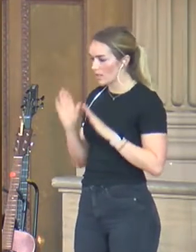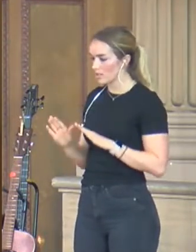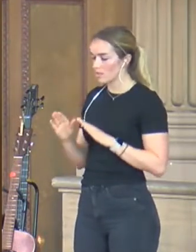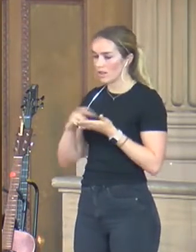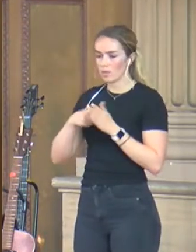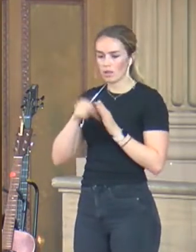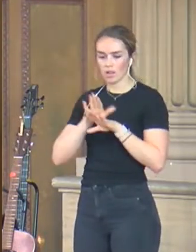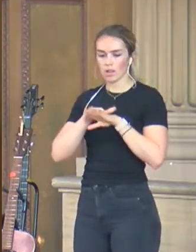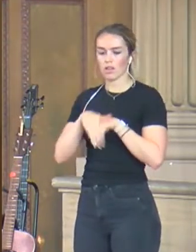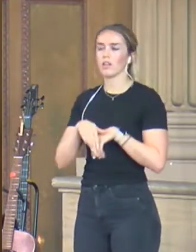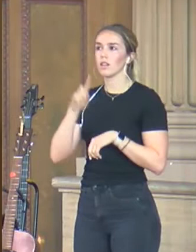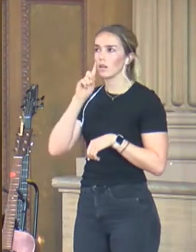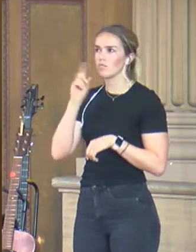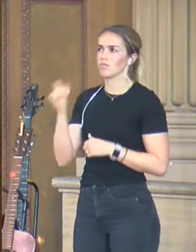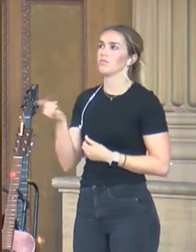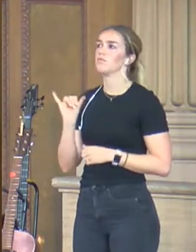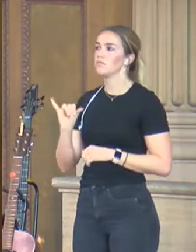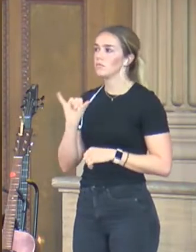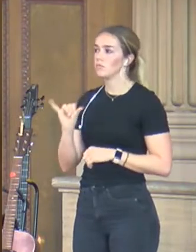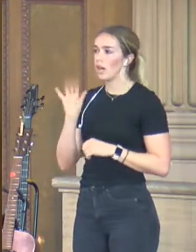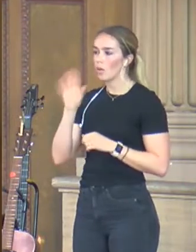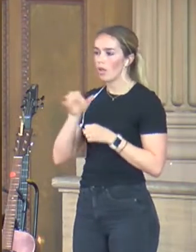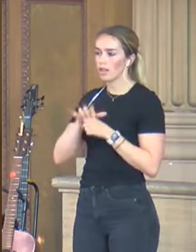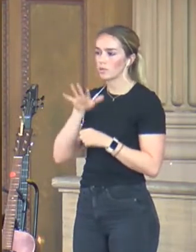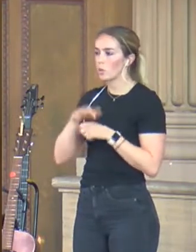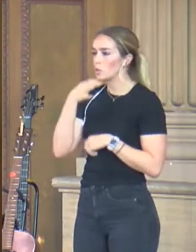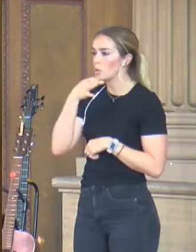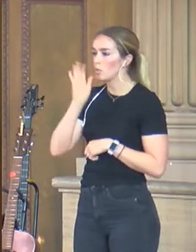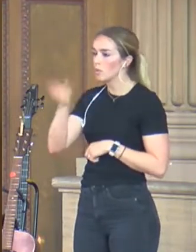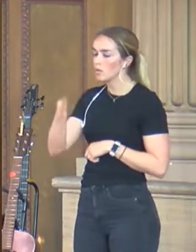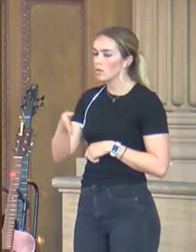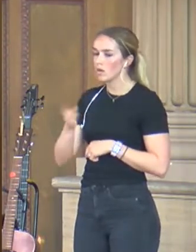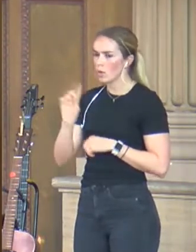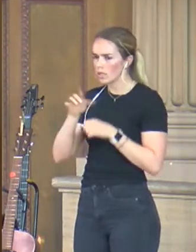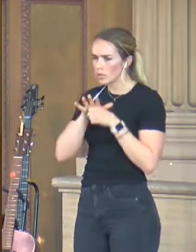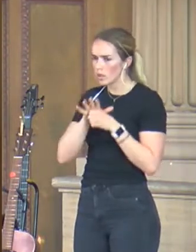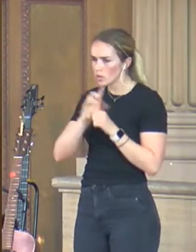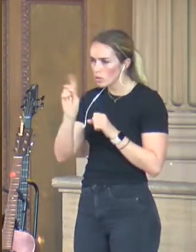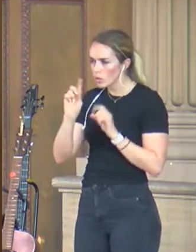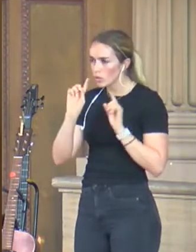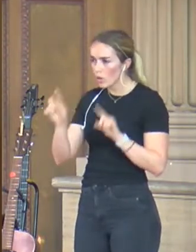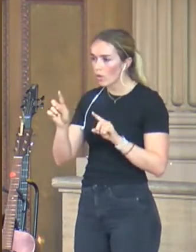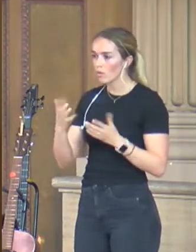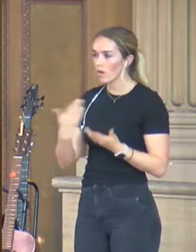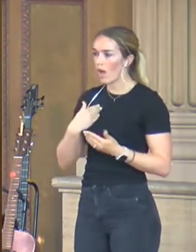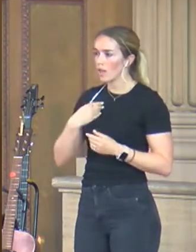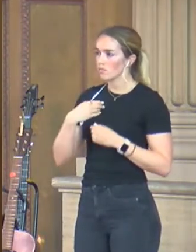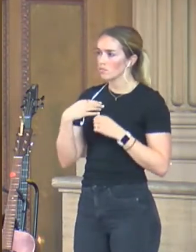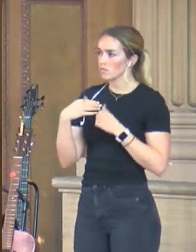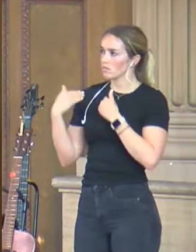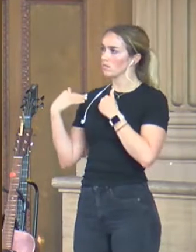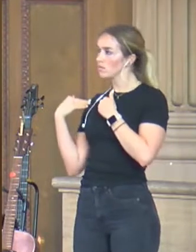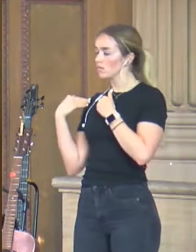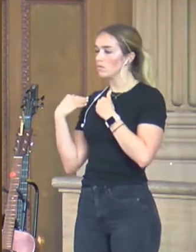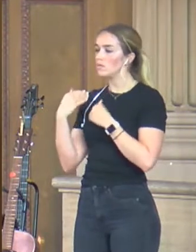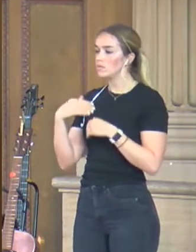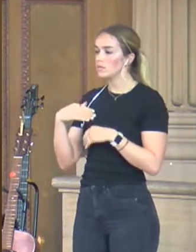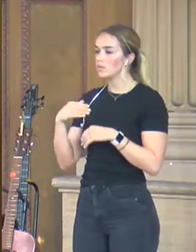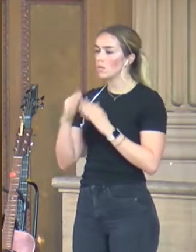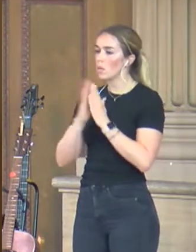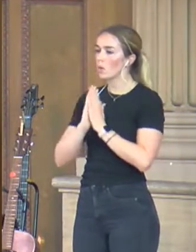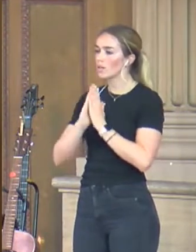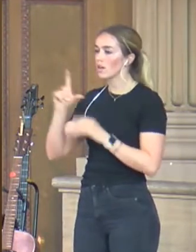long before we just kind of explode. Like that pressure is going to go somewhere. But prayers of lament, like Psalm 88, were put